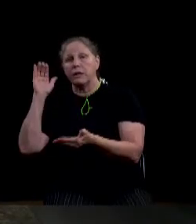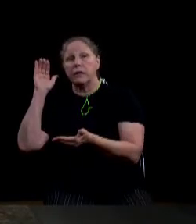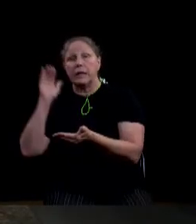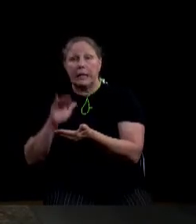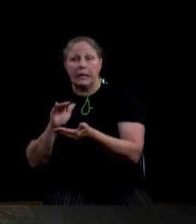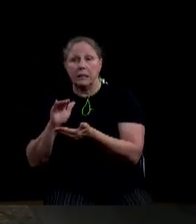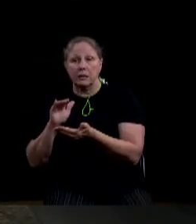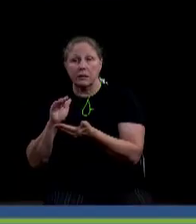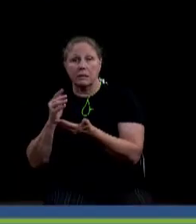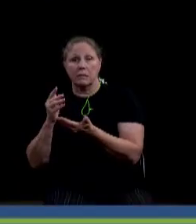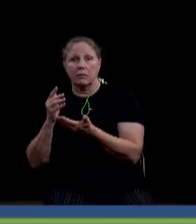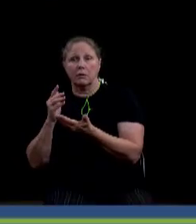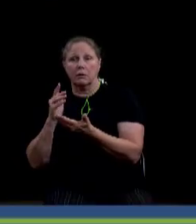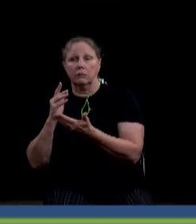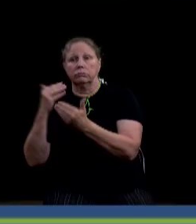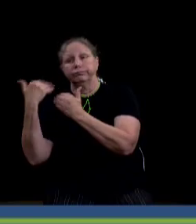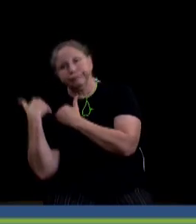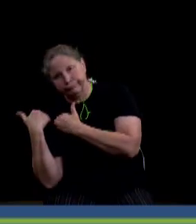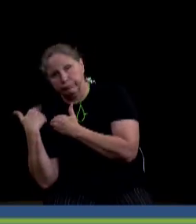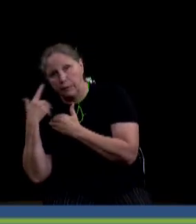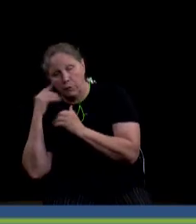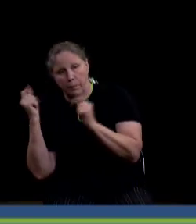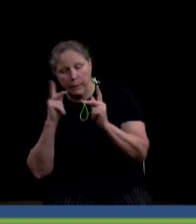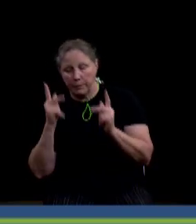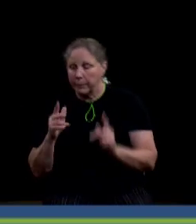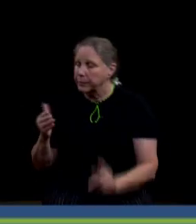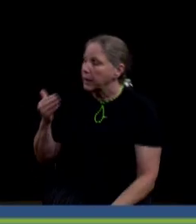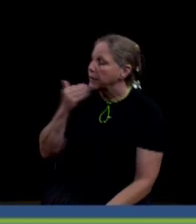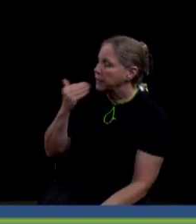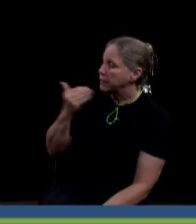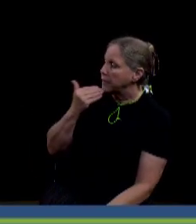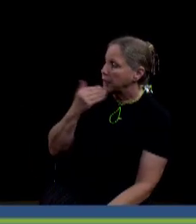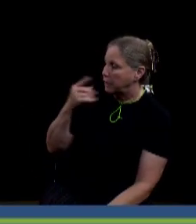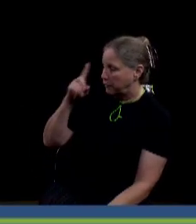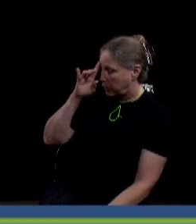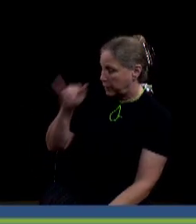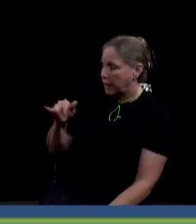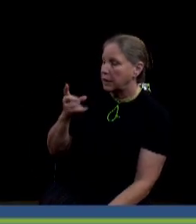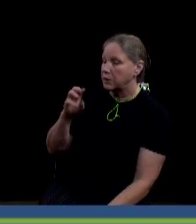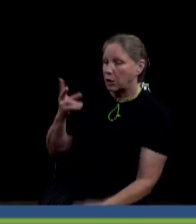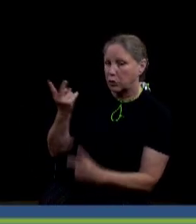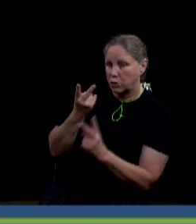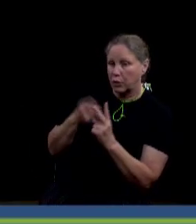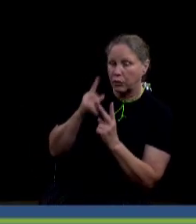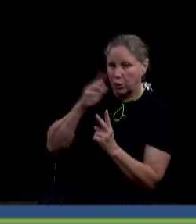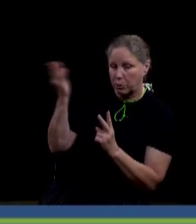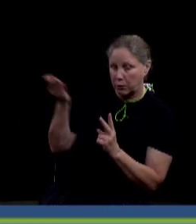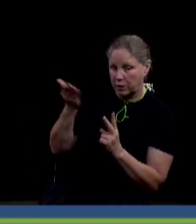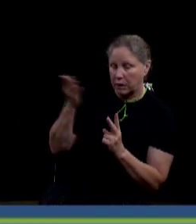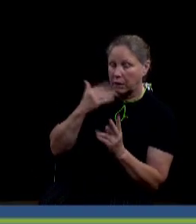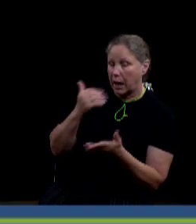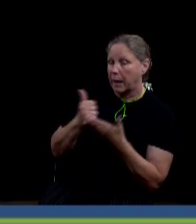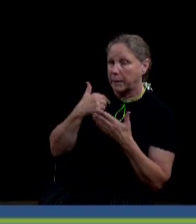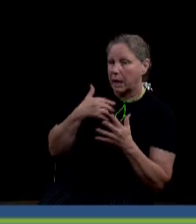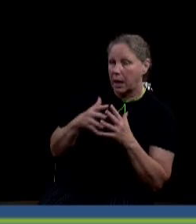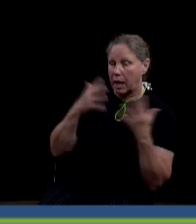Thank you so much, sir. Thank you, Dr. Gray and Dr. Werner, again, for the presentation. It was very helpful information. Thank you. Are there any other questions for